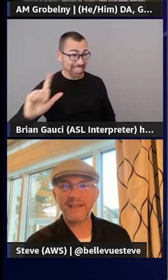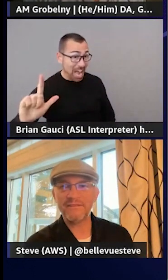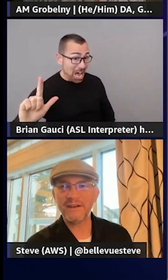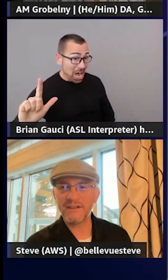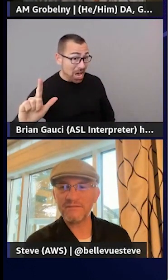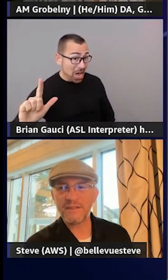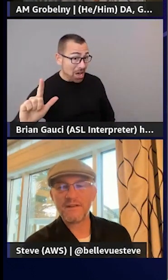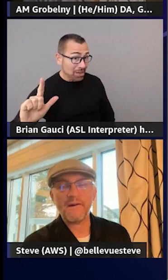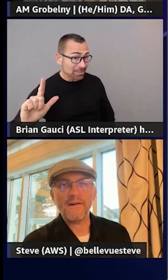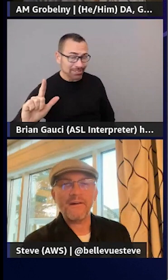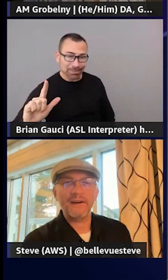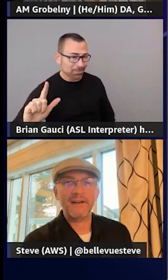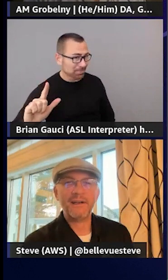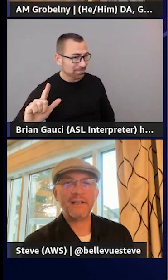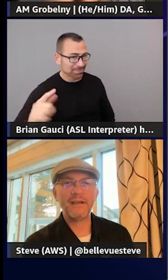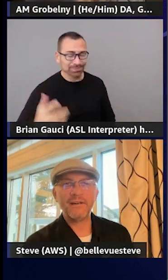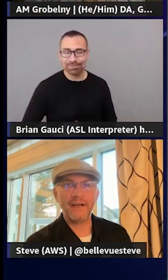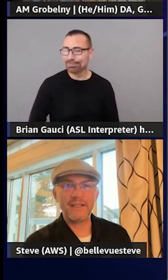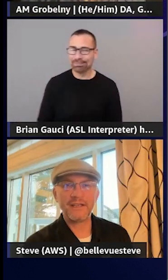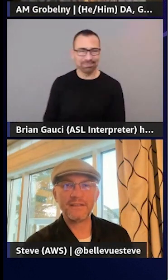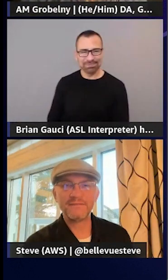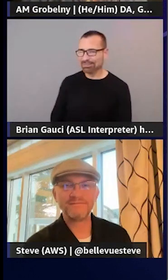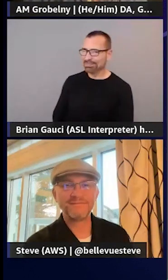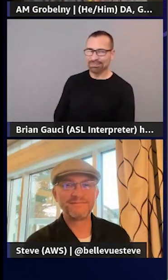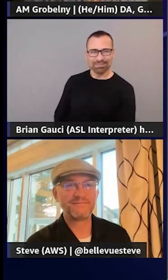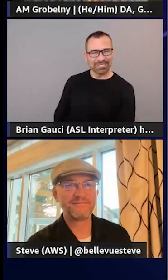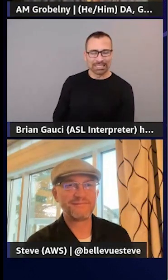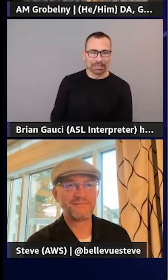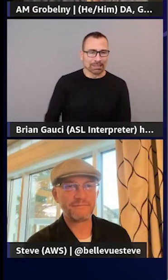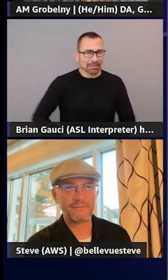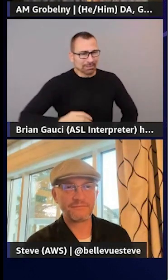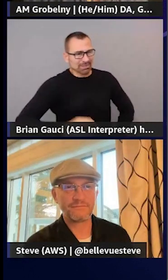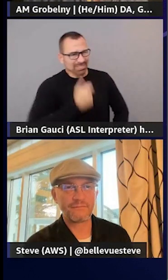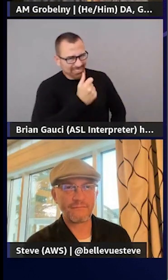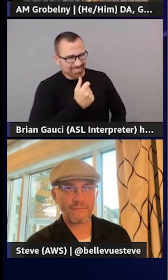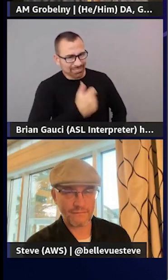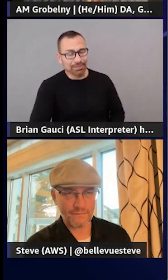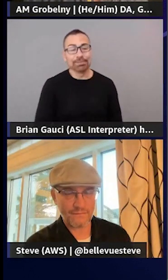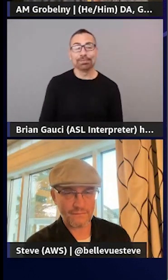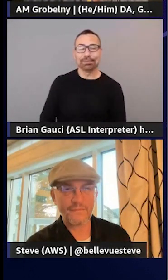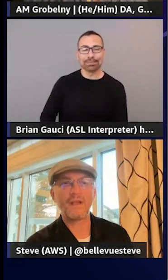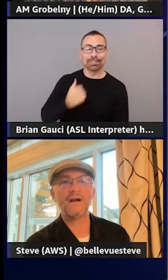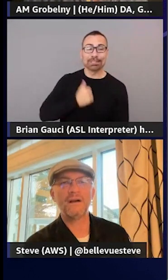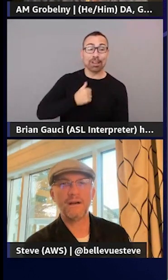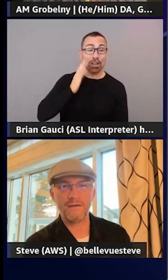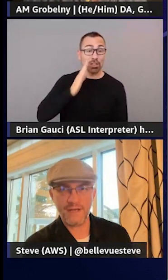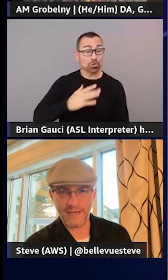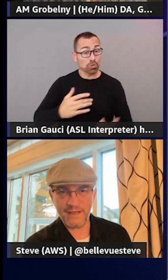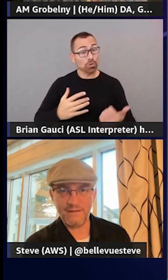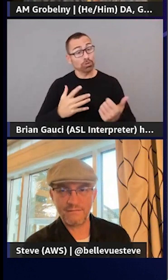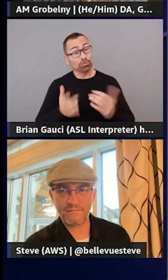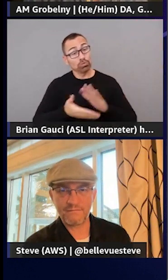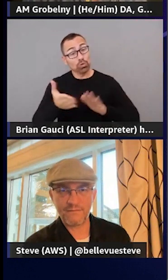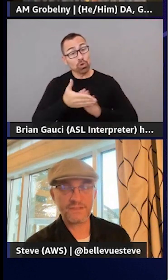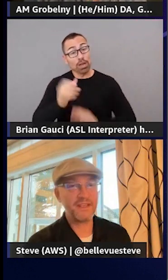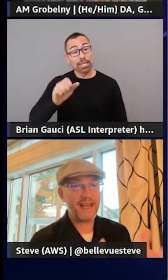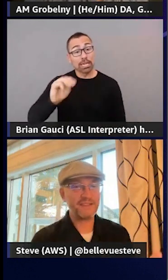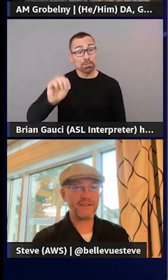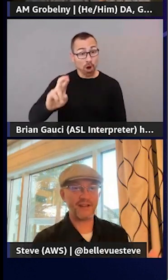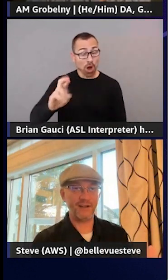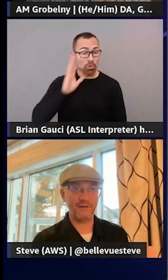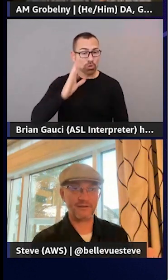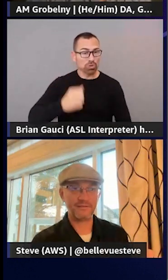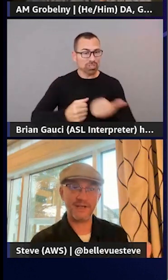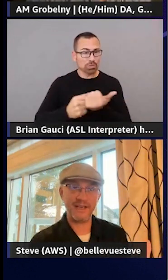Okay, I'm fair sorry, enough. Steve. Because this is going to run an EMR, as we saw earlier. An EMR supports Spark. Okay. So there's